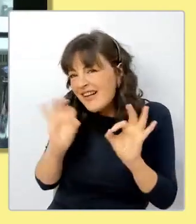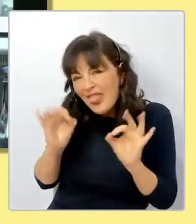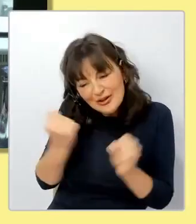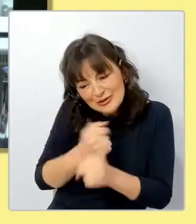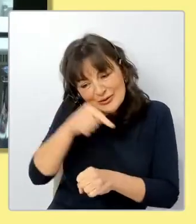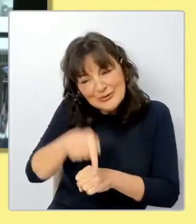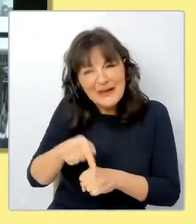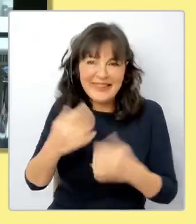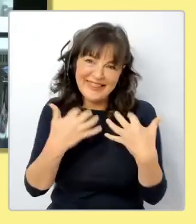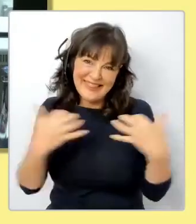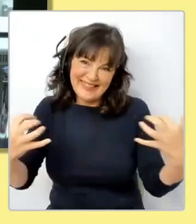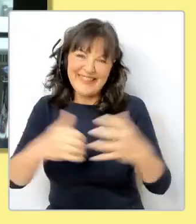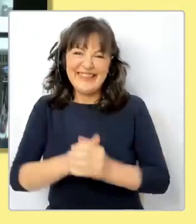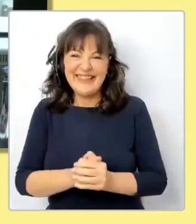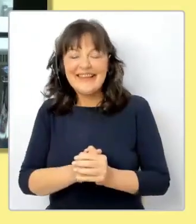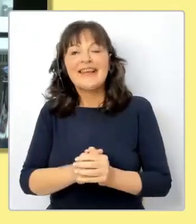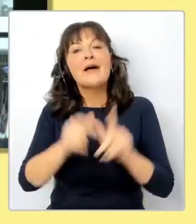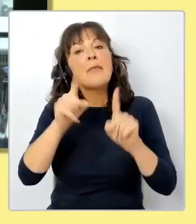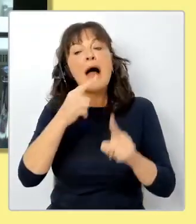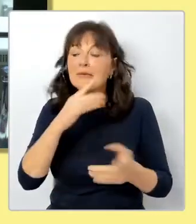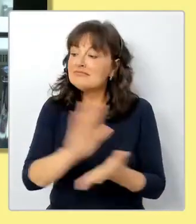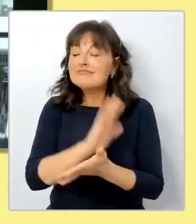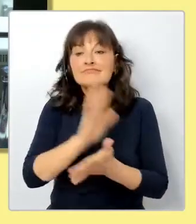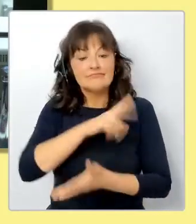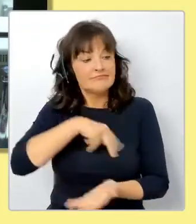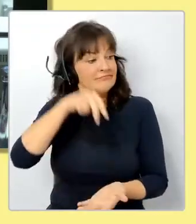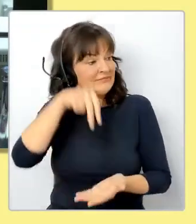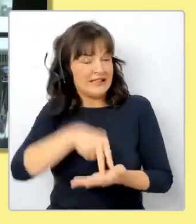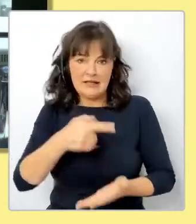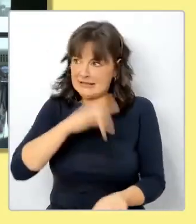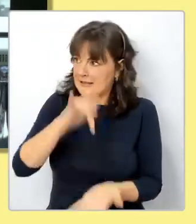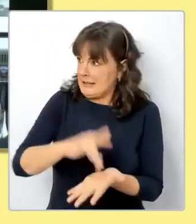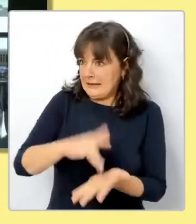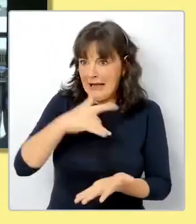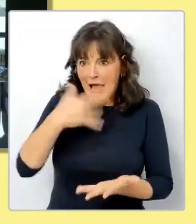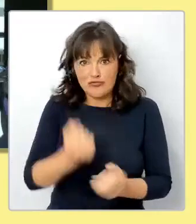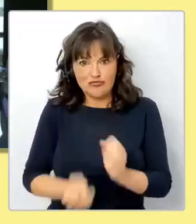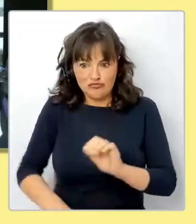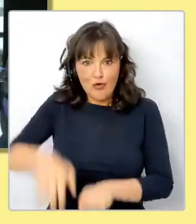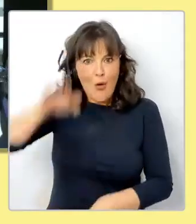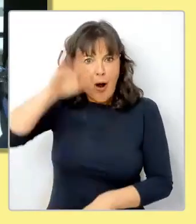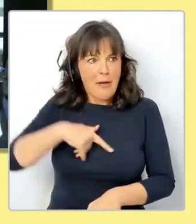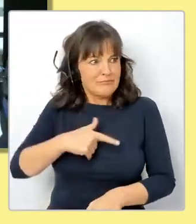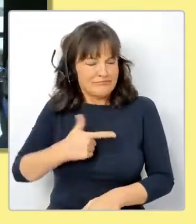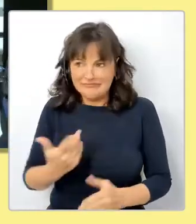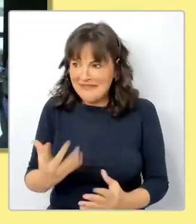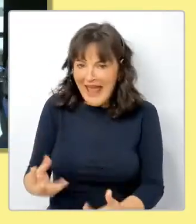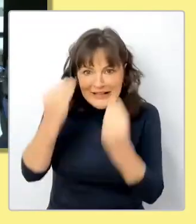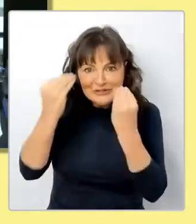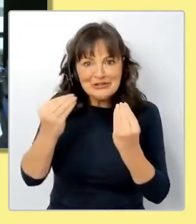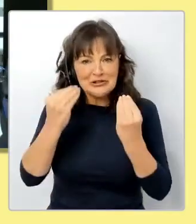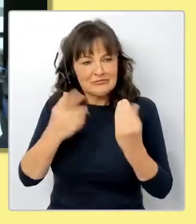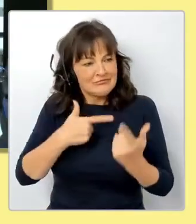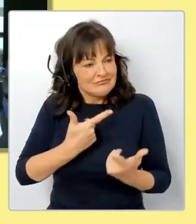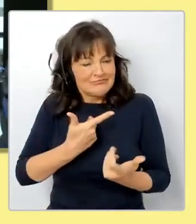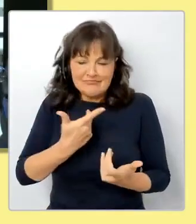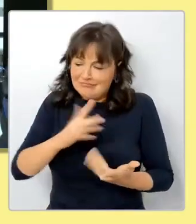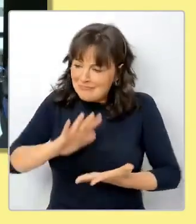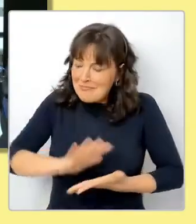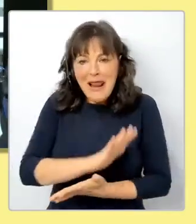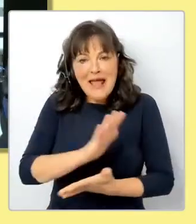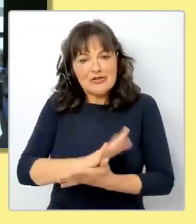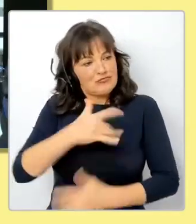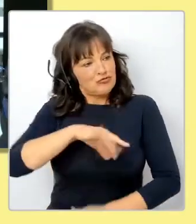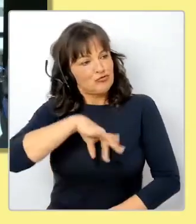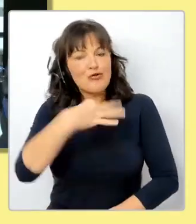here, to be obviously in the city I grew up in, raised in, educated in, and I have the great pleasure, of course, of representing